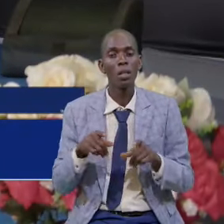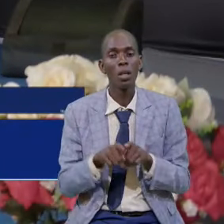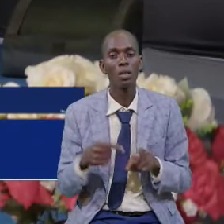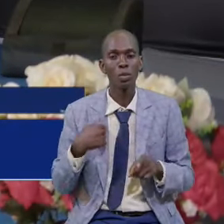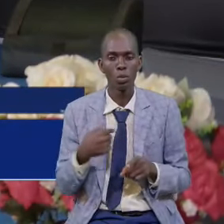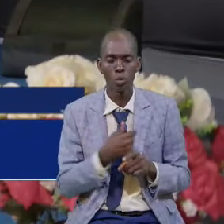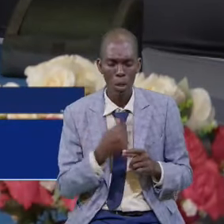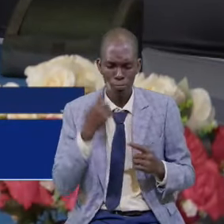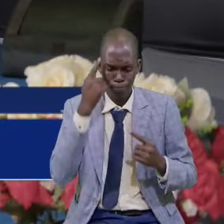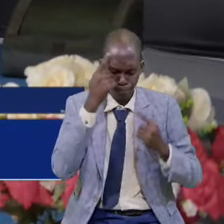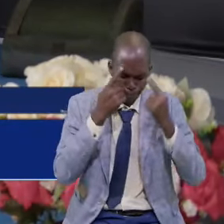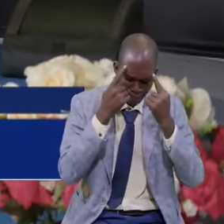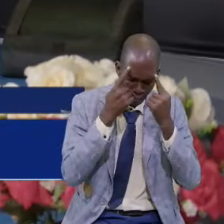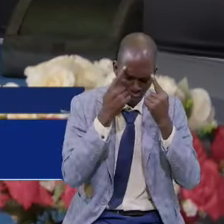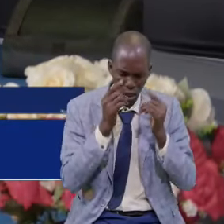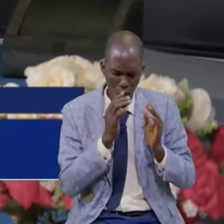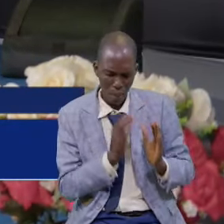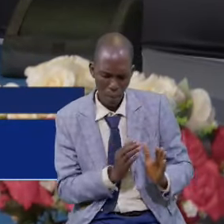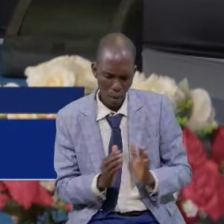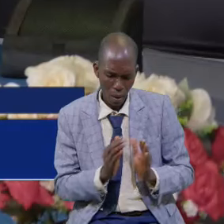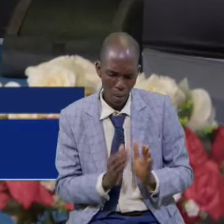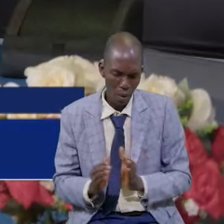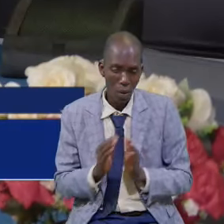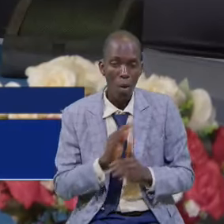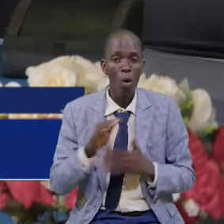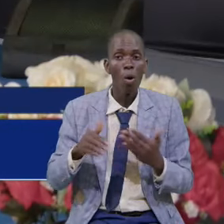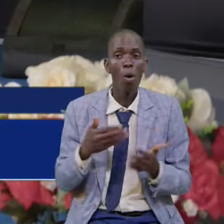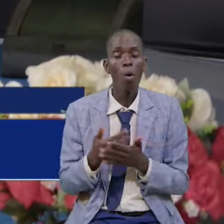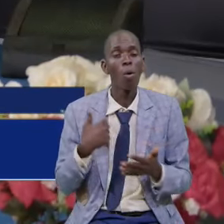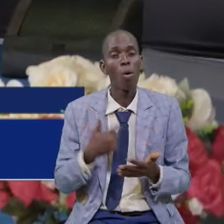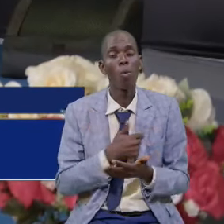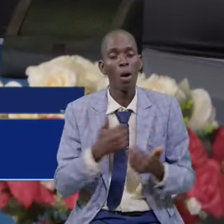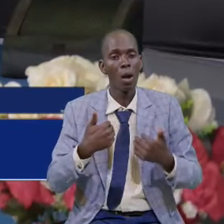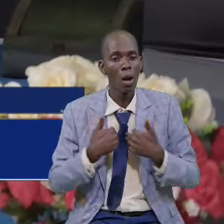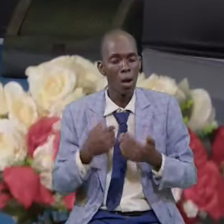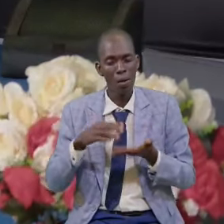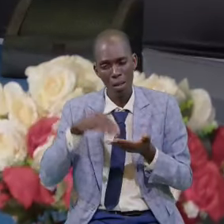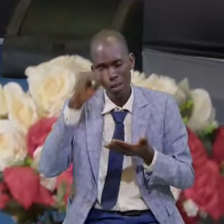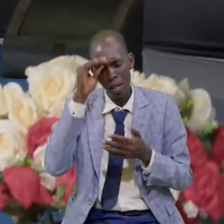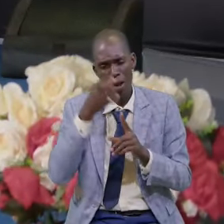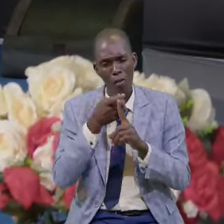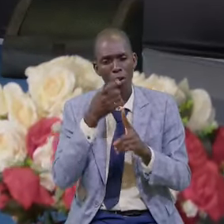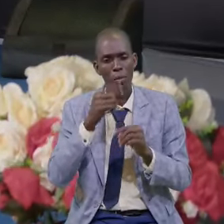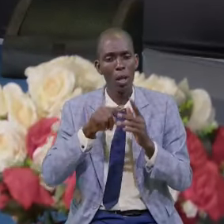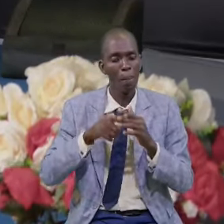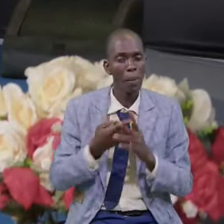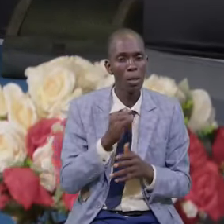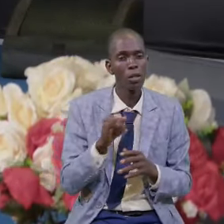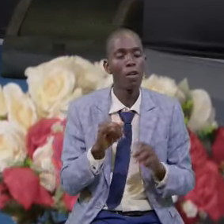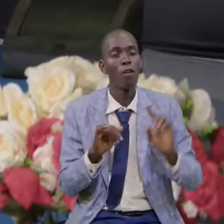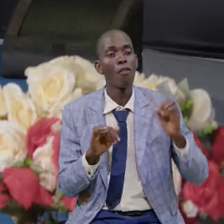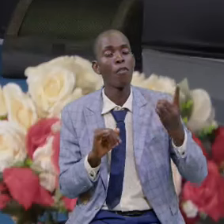plan through all this that we have heard, everything we heard from the beginning, the first speaker, the